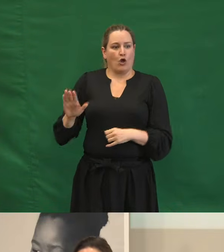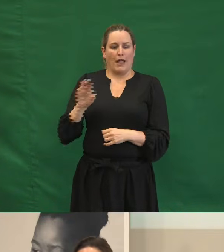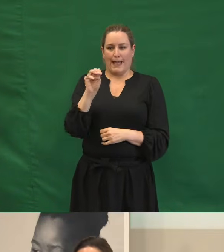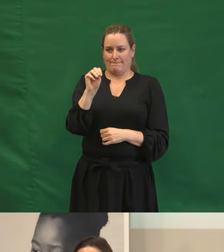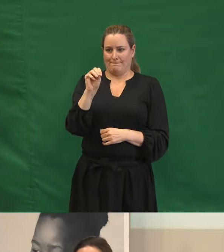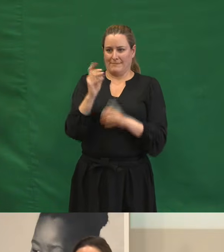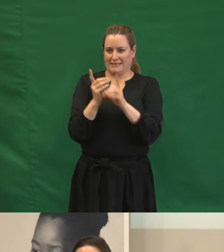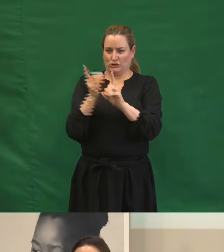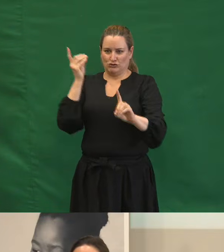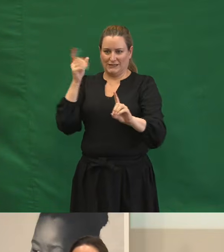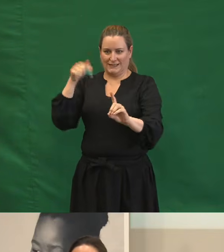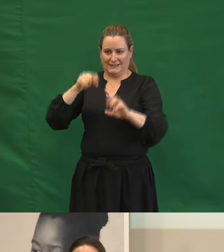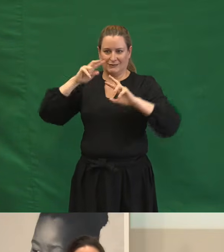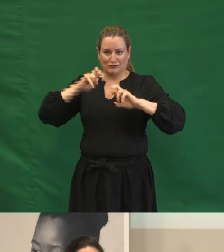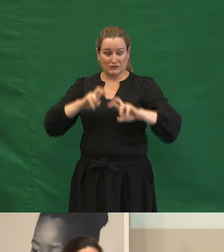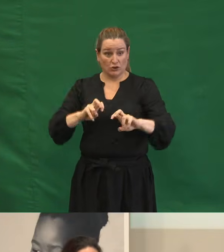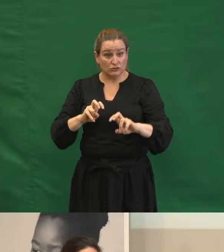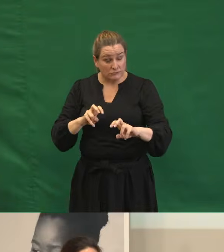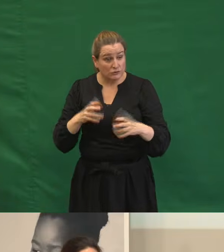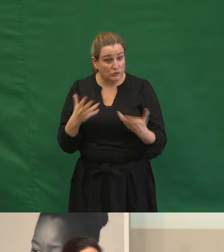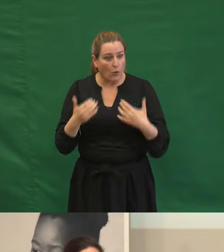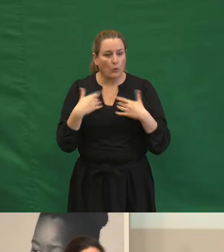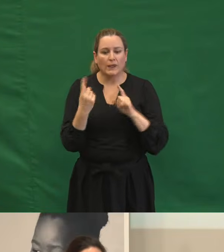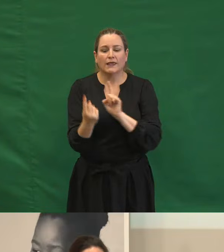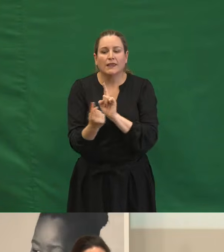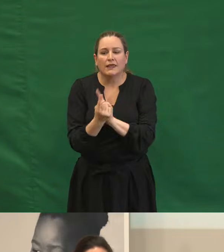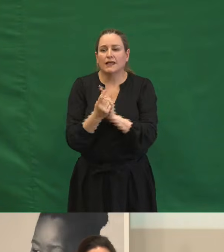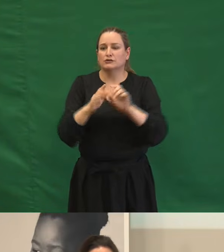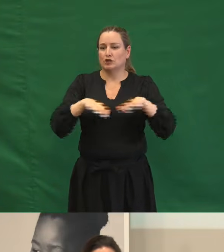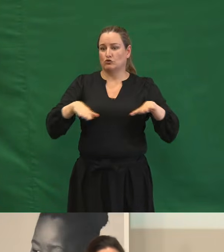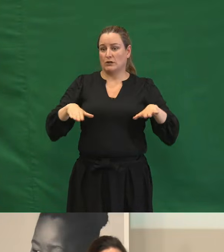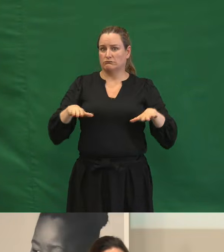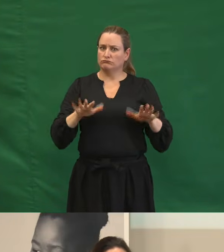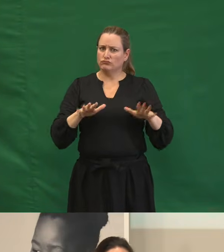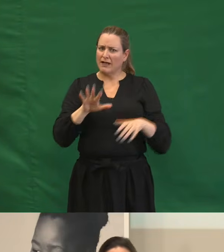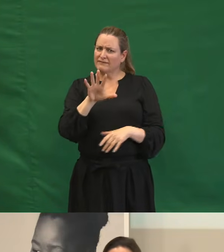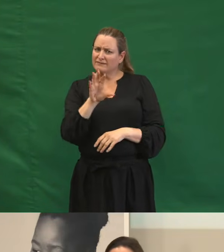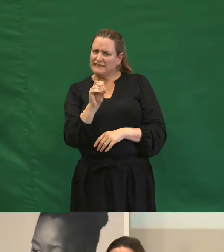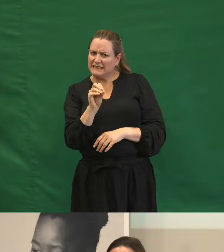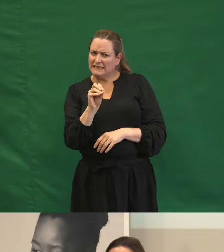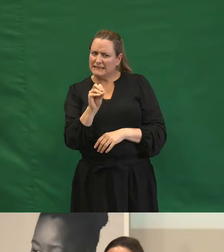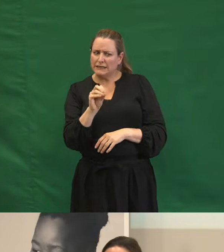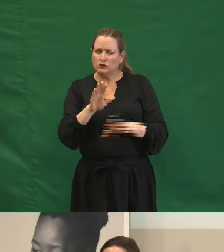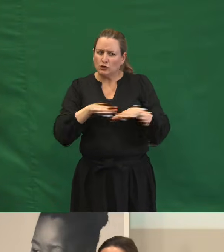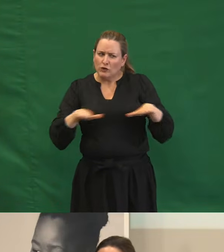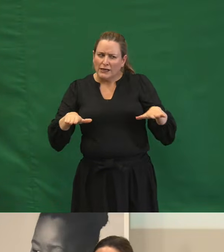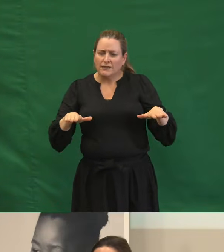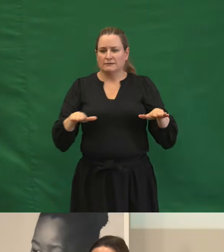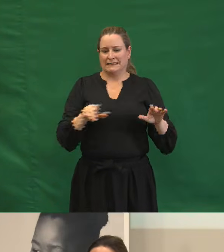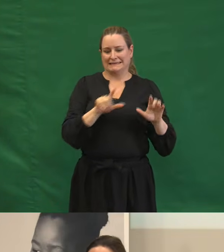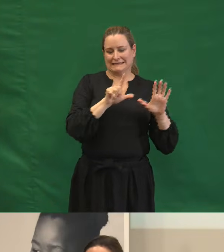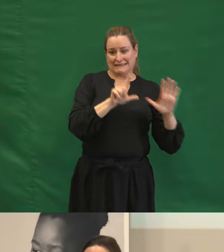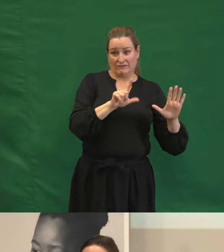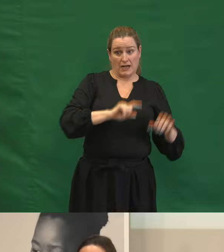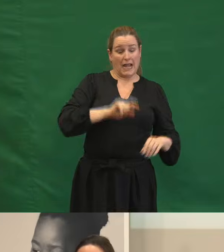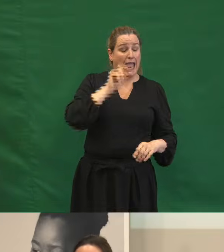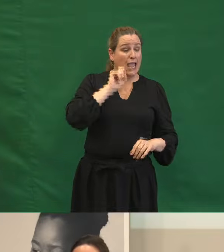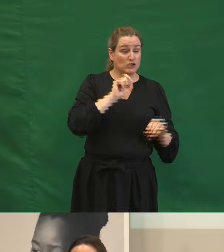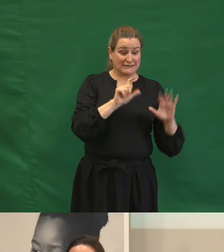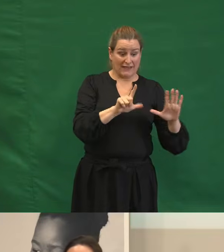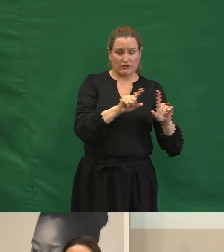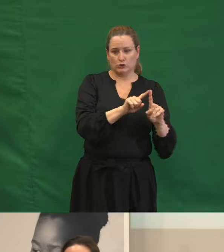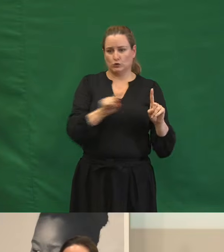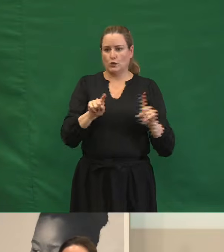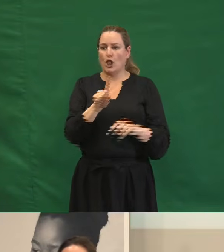research, where we're collecting data from more than 50 deaf or hard of hearing children, aged 7 to 13. And